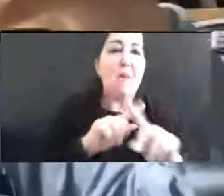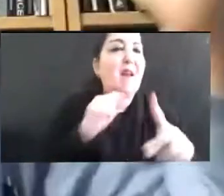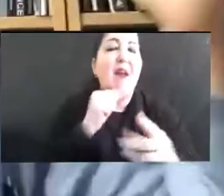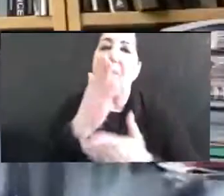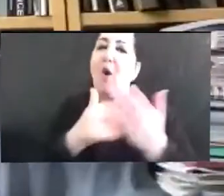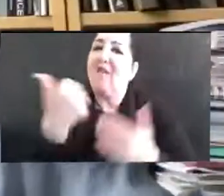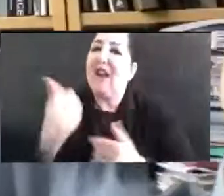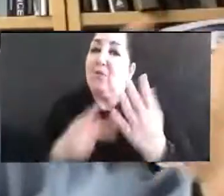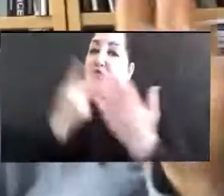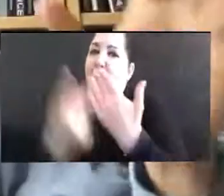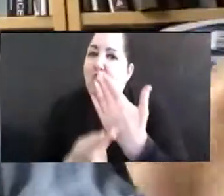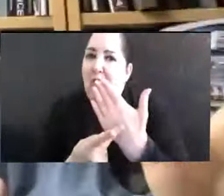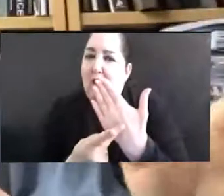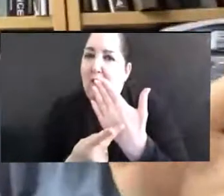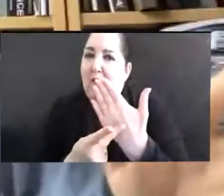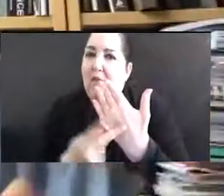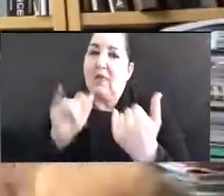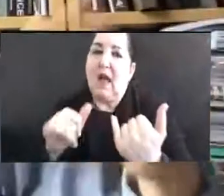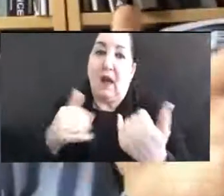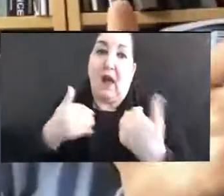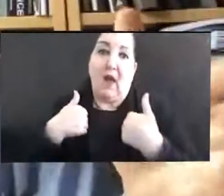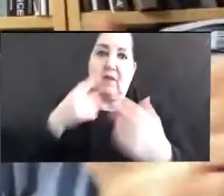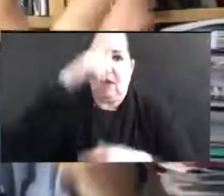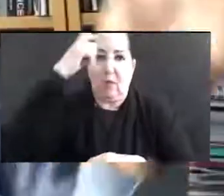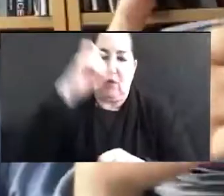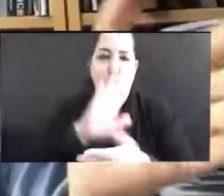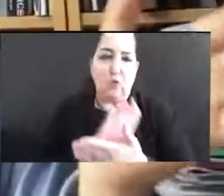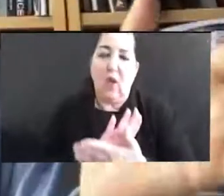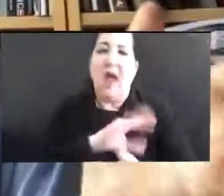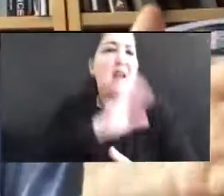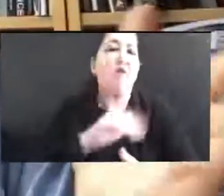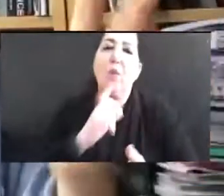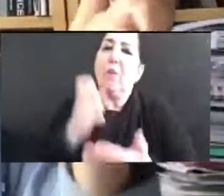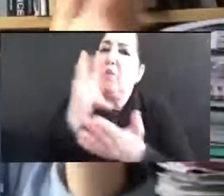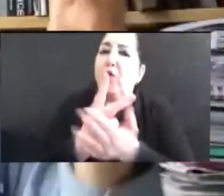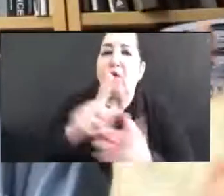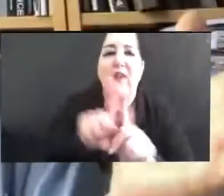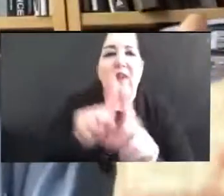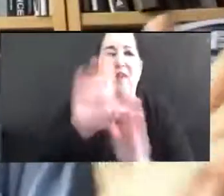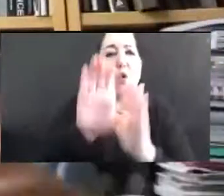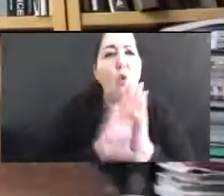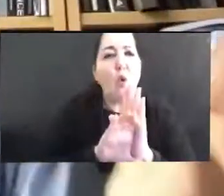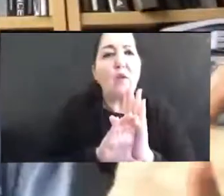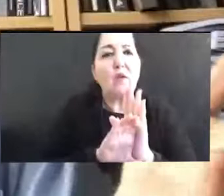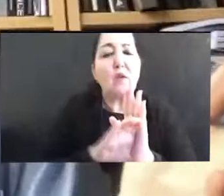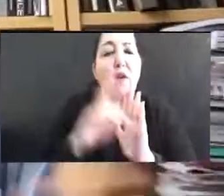it is not part of any program. That's why it's a summer school. And I think it would have never been approved as a course